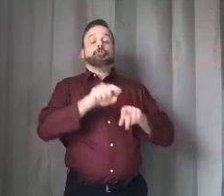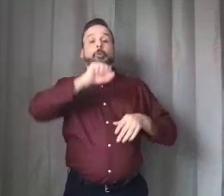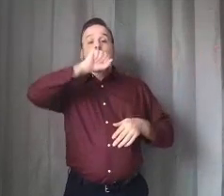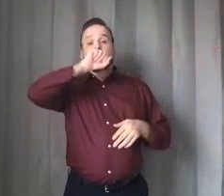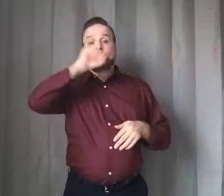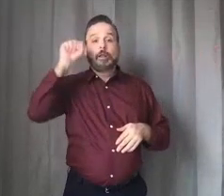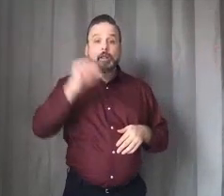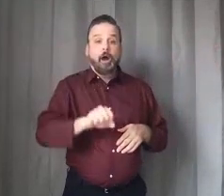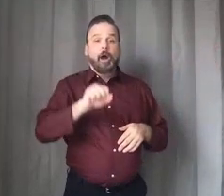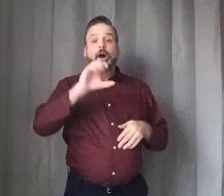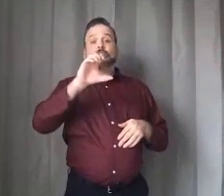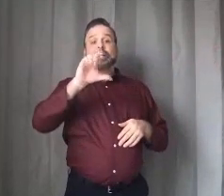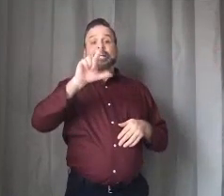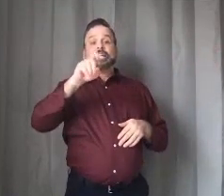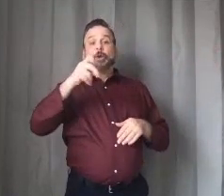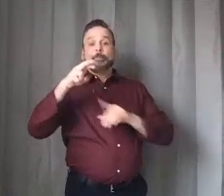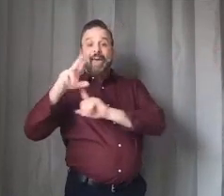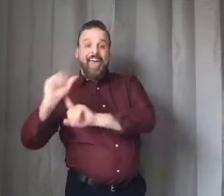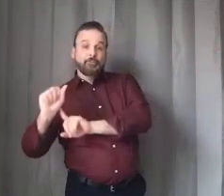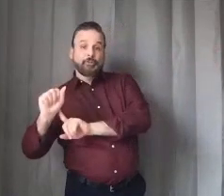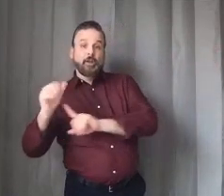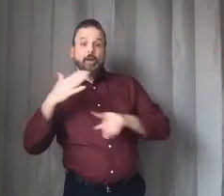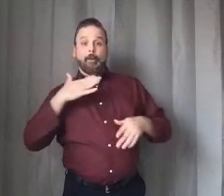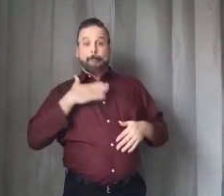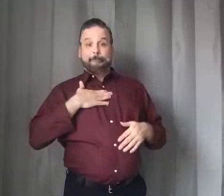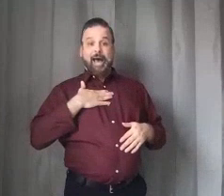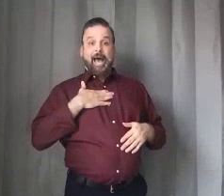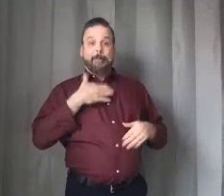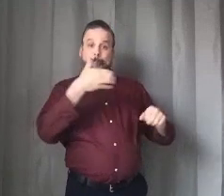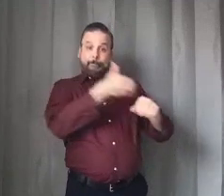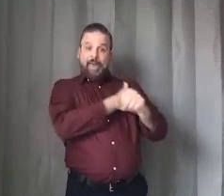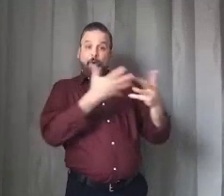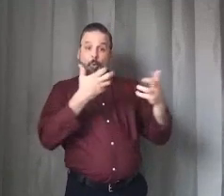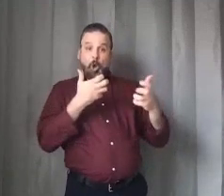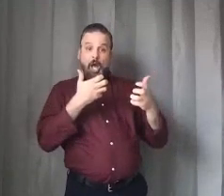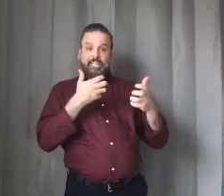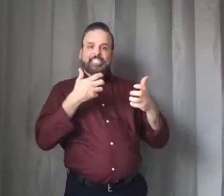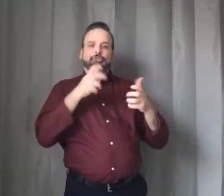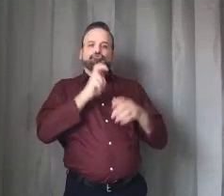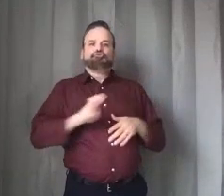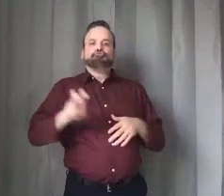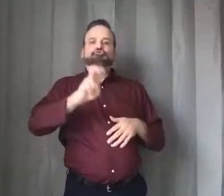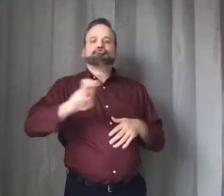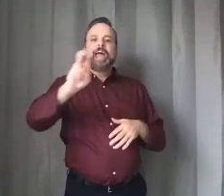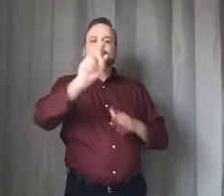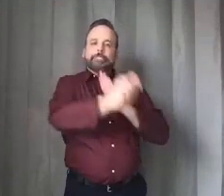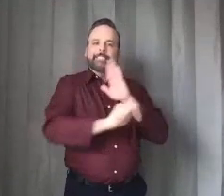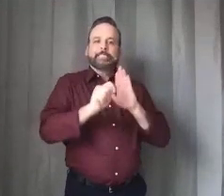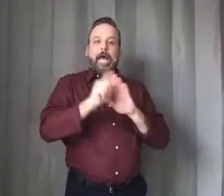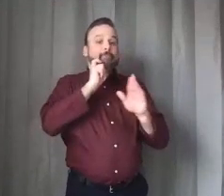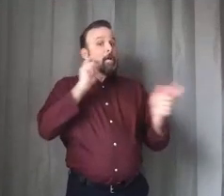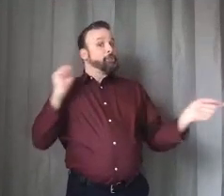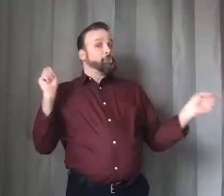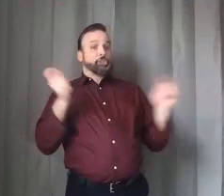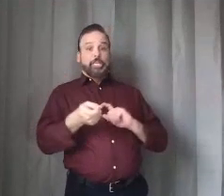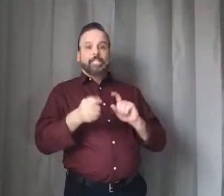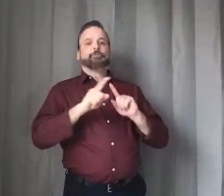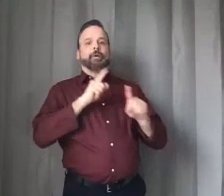could have a superpower, it would probably be to be able to travel through time, not change time, but just to witness time.